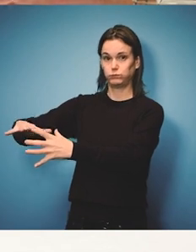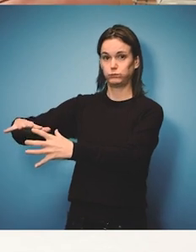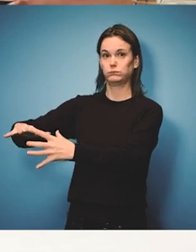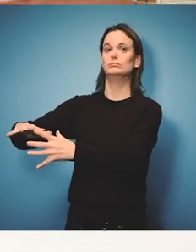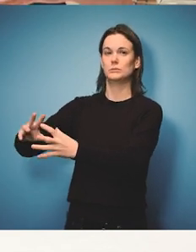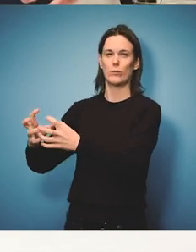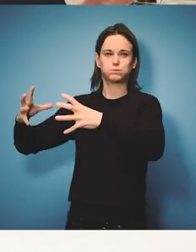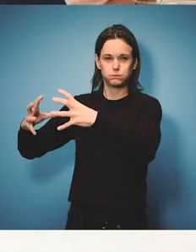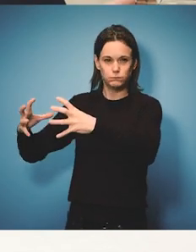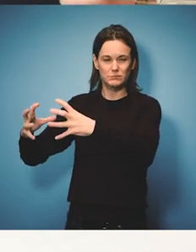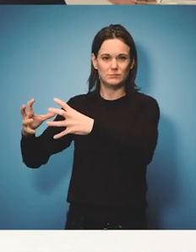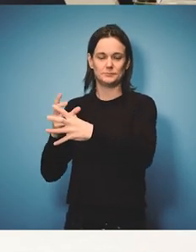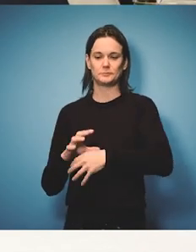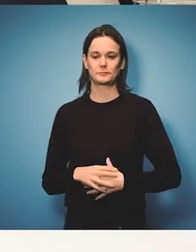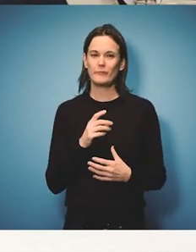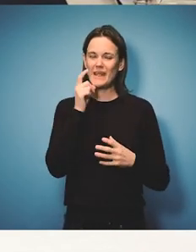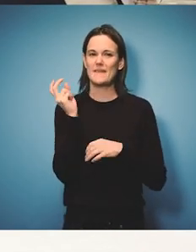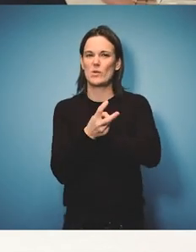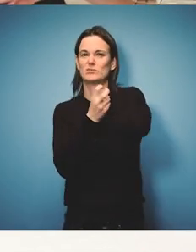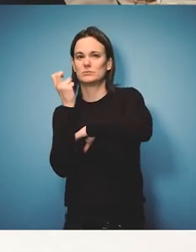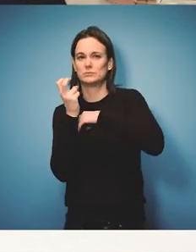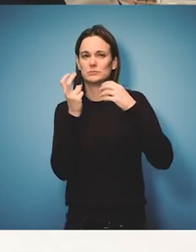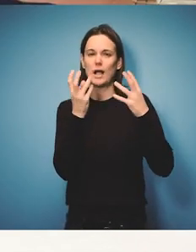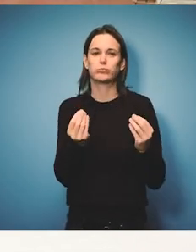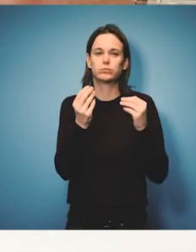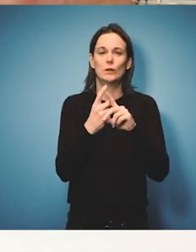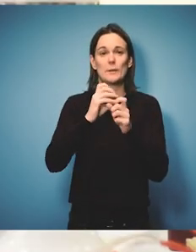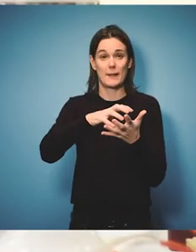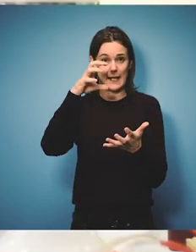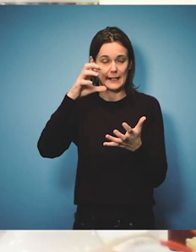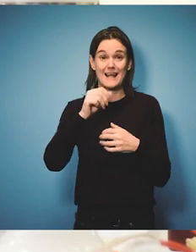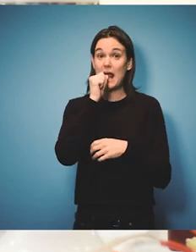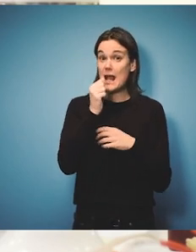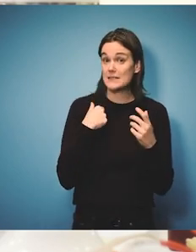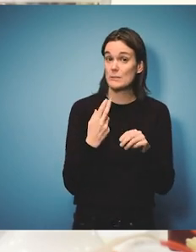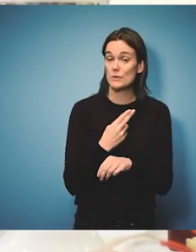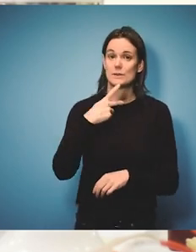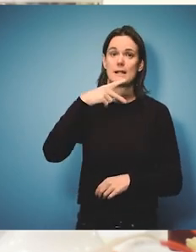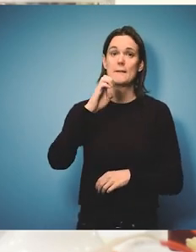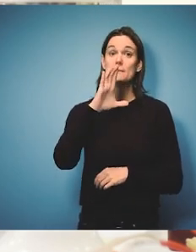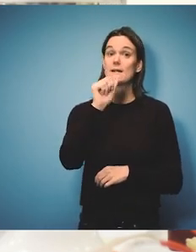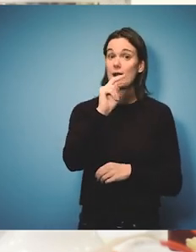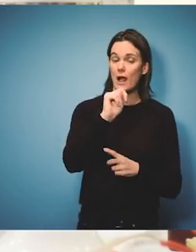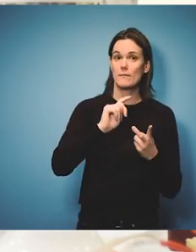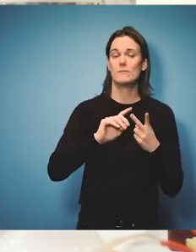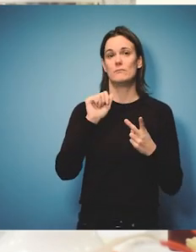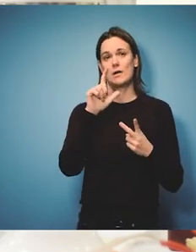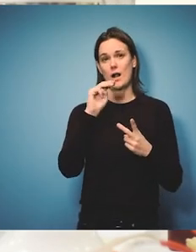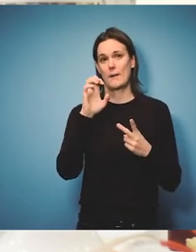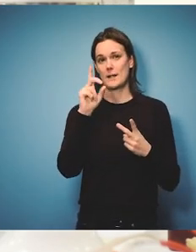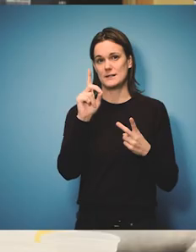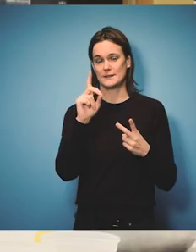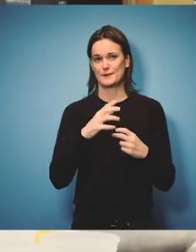so that they don't absorb the moisture from the cake, and rather they're already juicy. And with nuts, I have a mixture of pecans